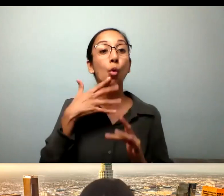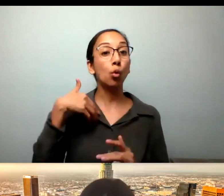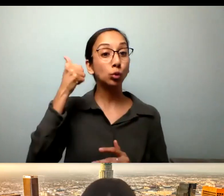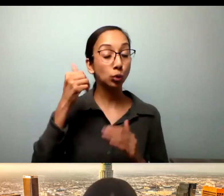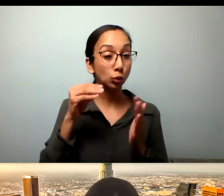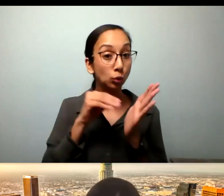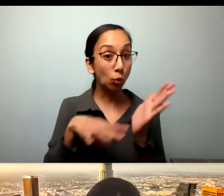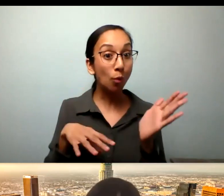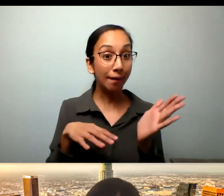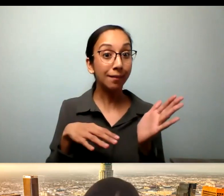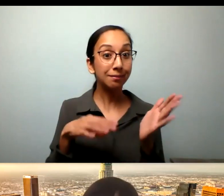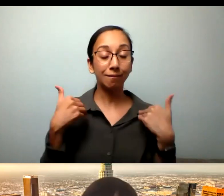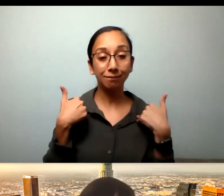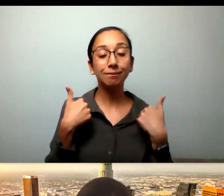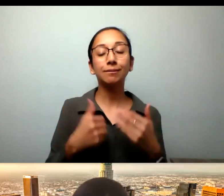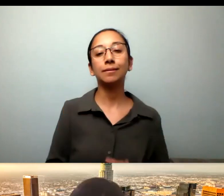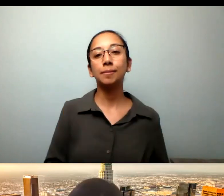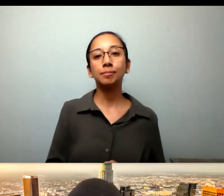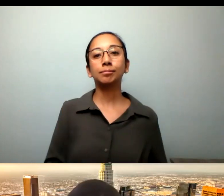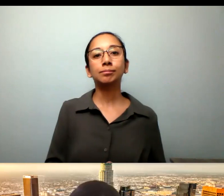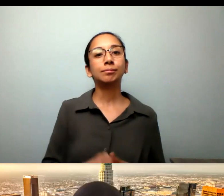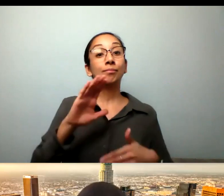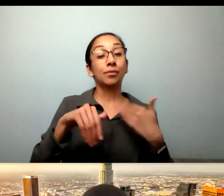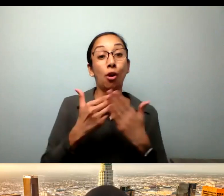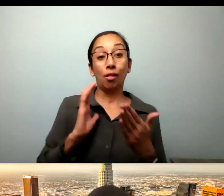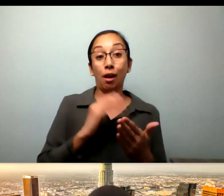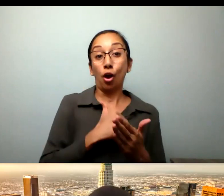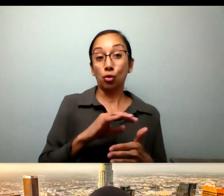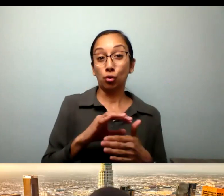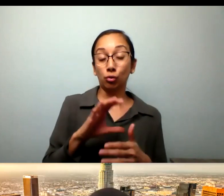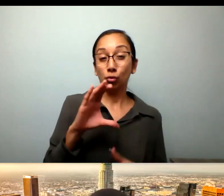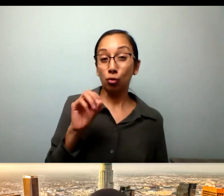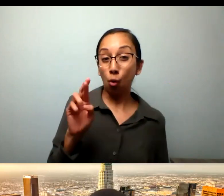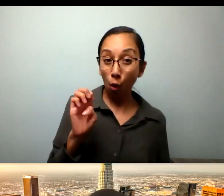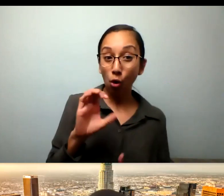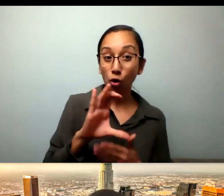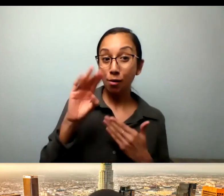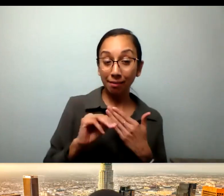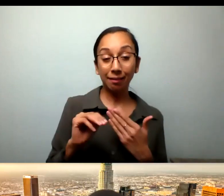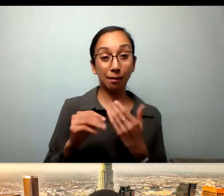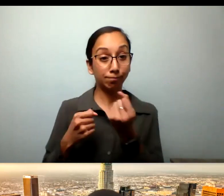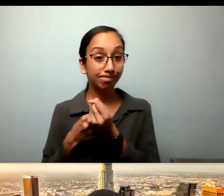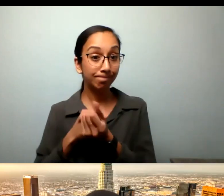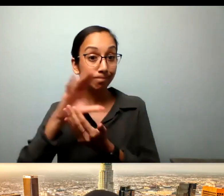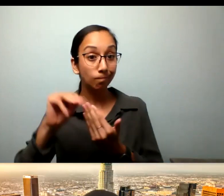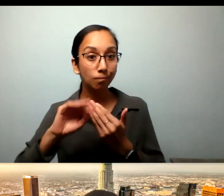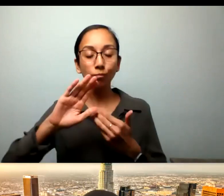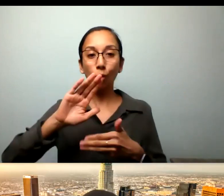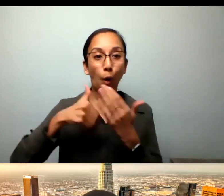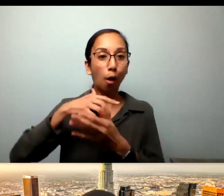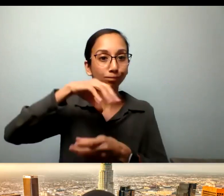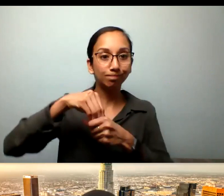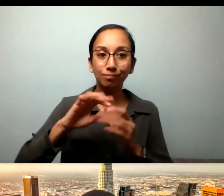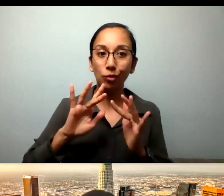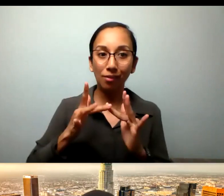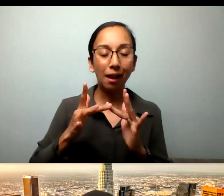that are taking those, and so all of our core curriculum and supplemental curriculum is online. And we've actually added quite a bit